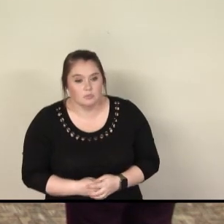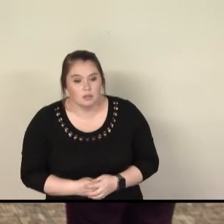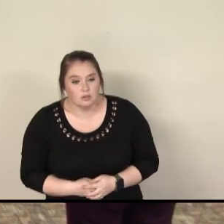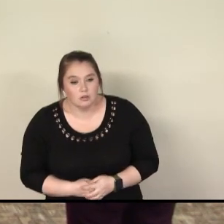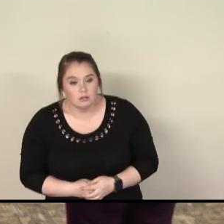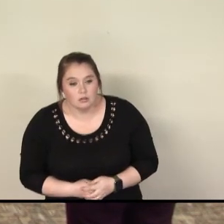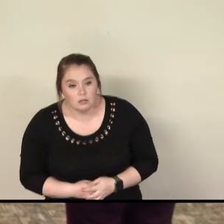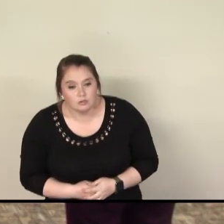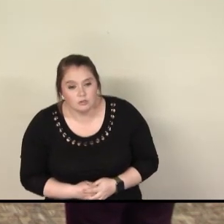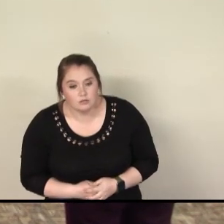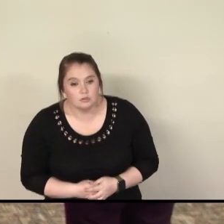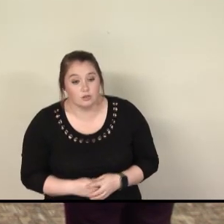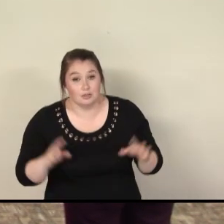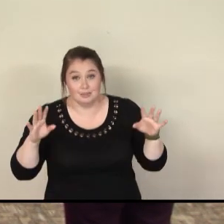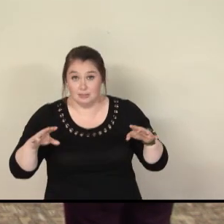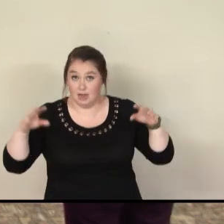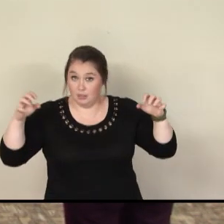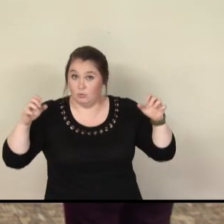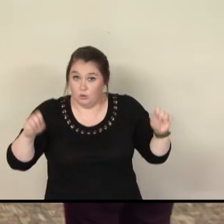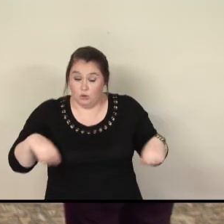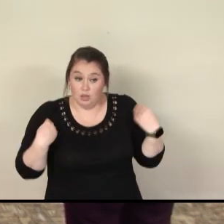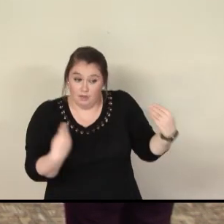at the stadium, yeah. That's awesome.